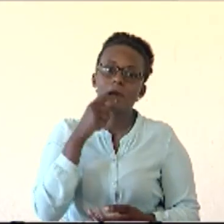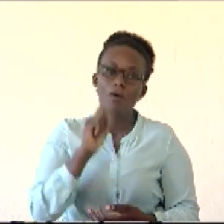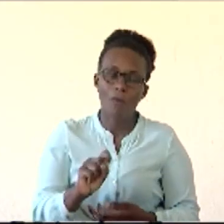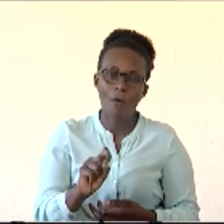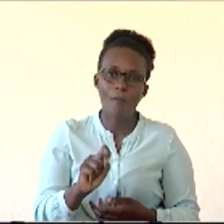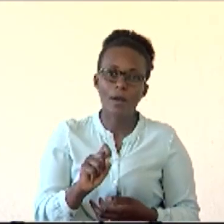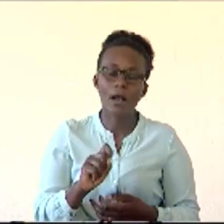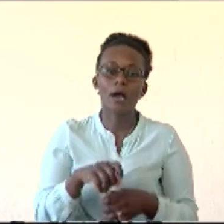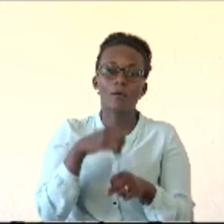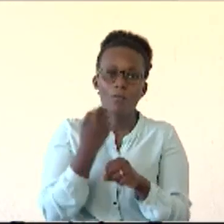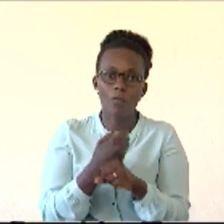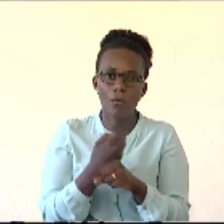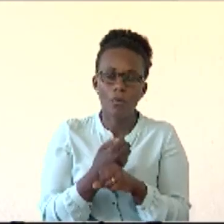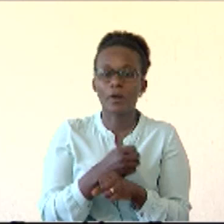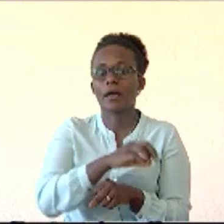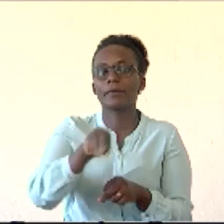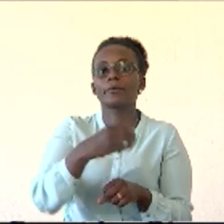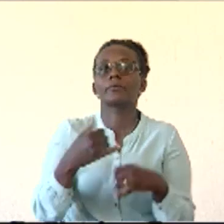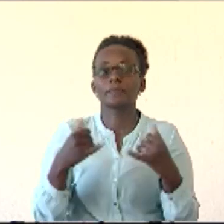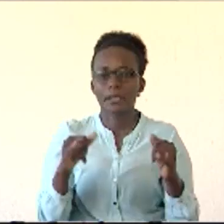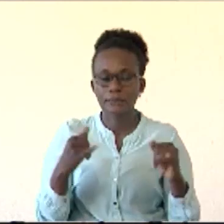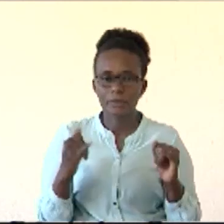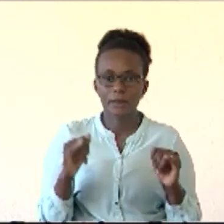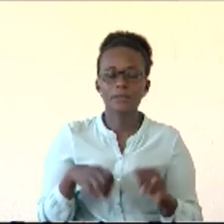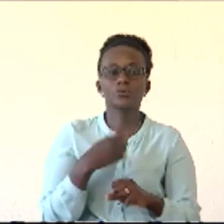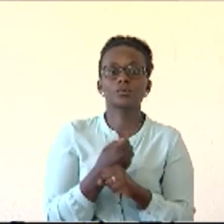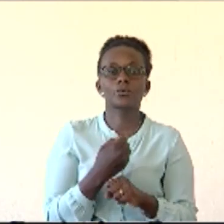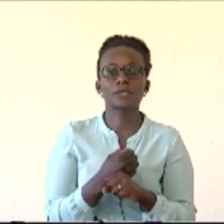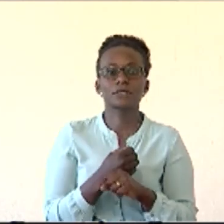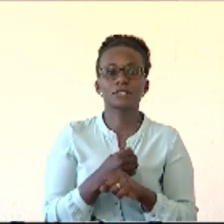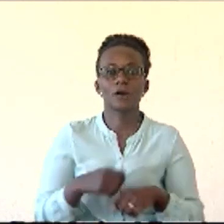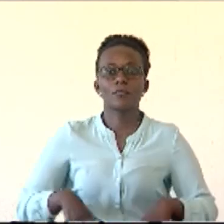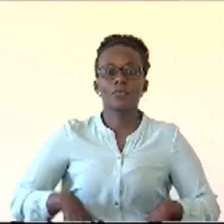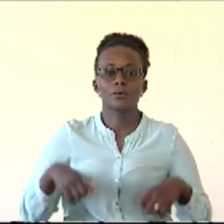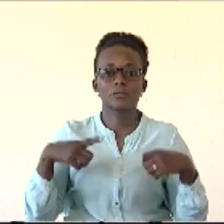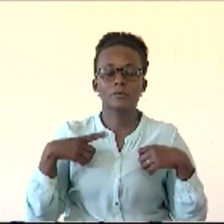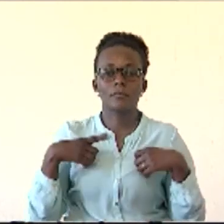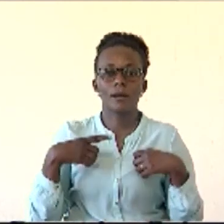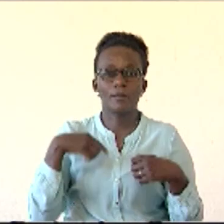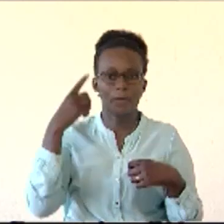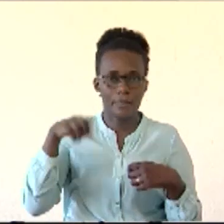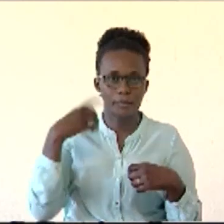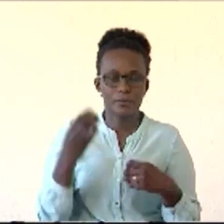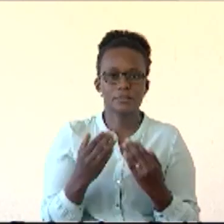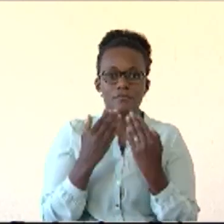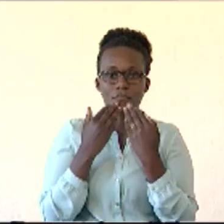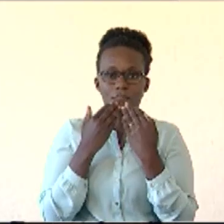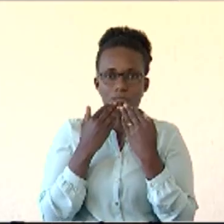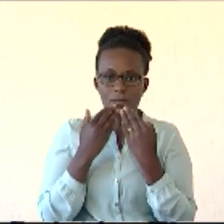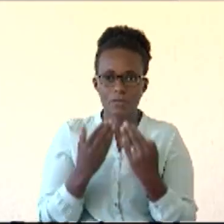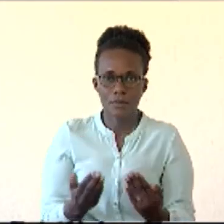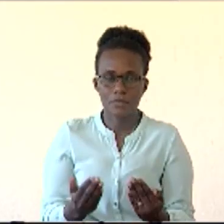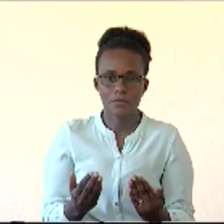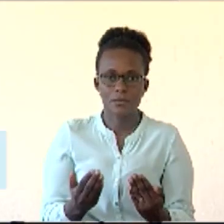manufacturing of soaps and detergents are very important. Thank you so much for being there with